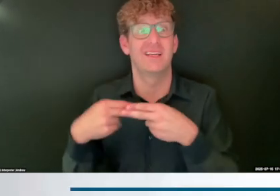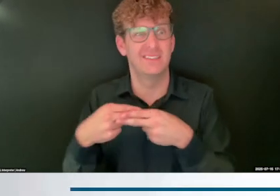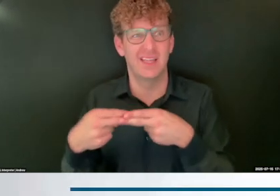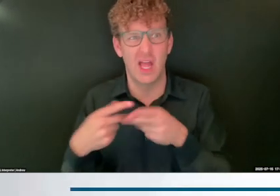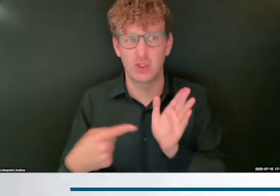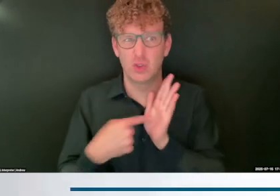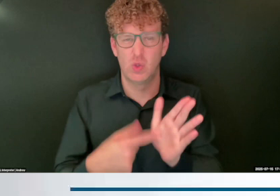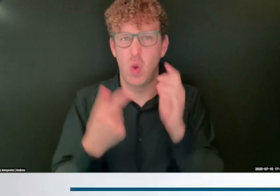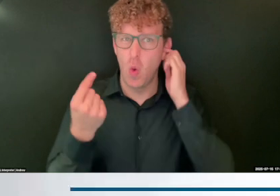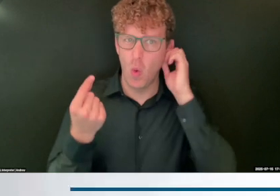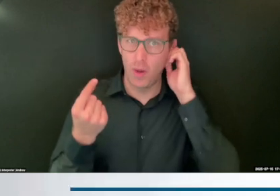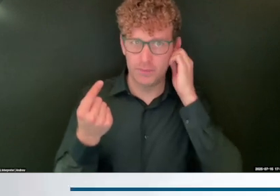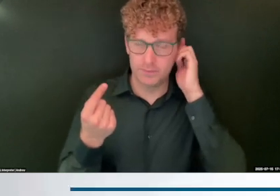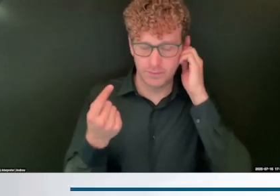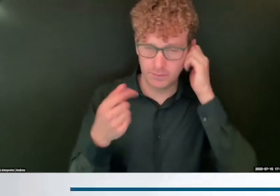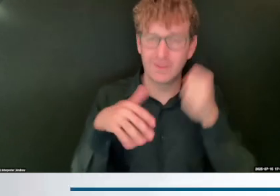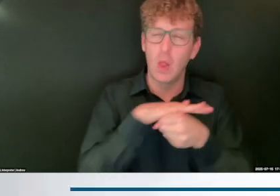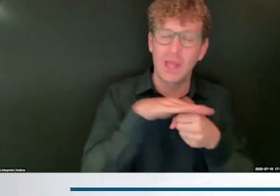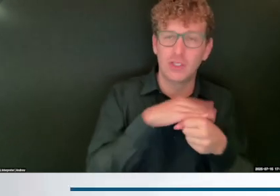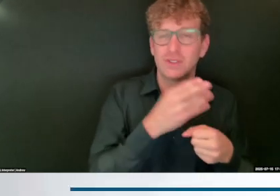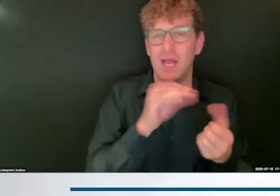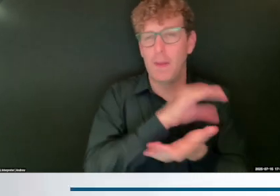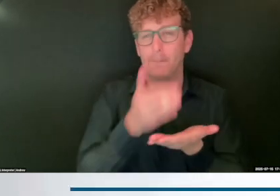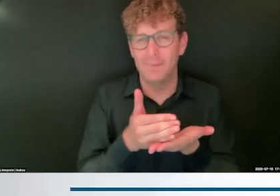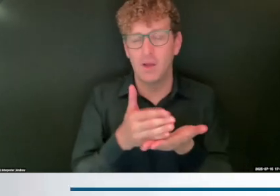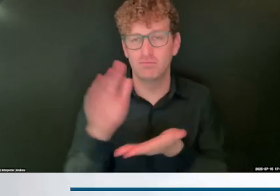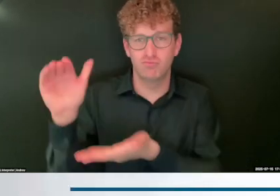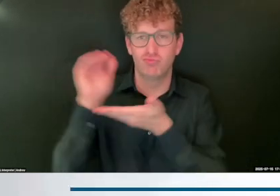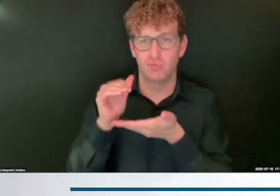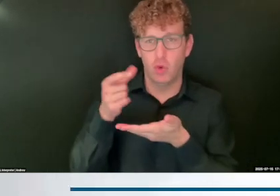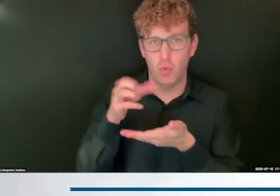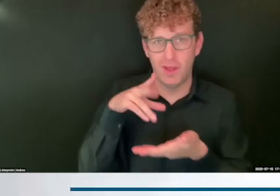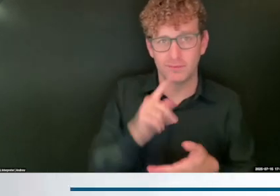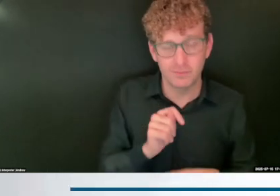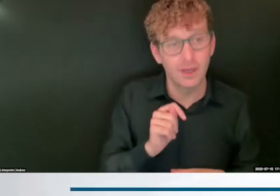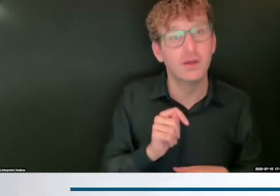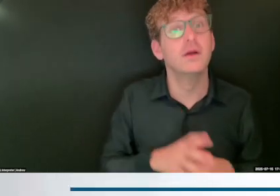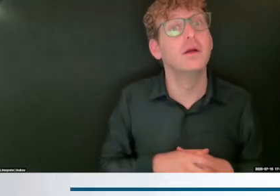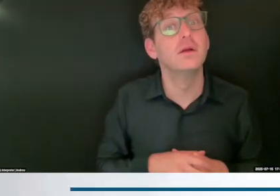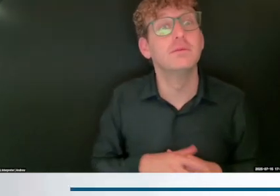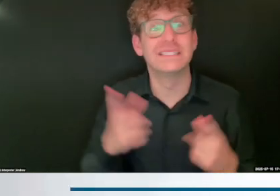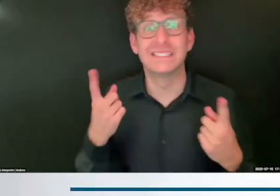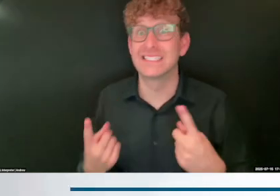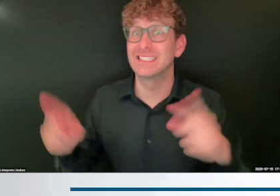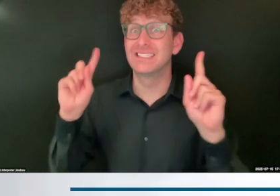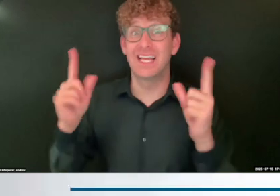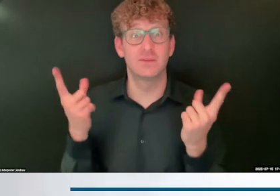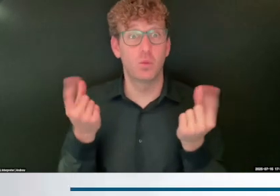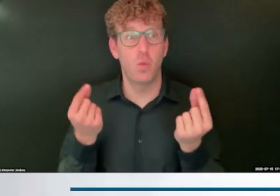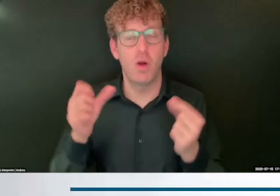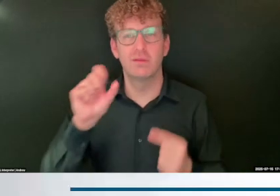One success to highlight is the Stockton Mobility Collective Grant, which was among the original cohort of awardees and was completed